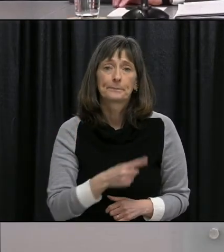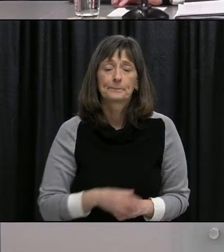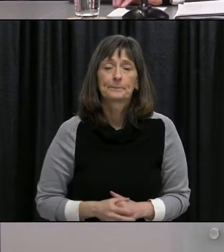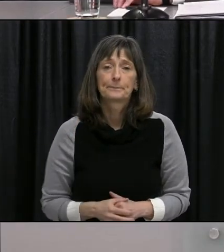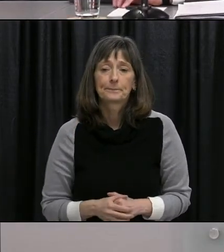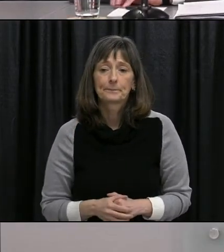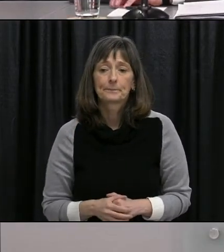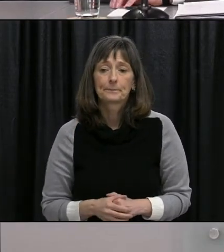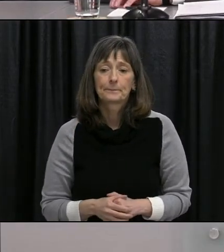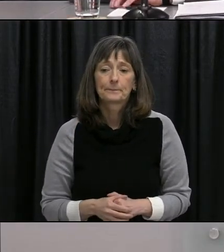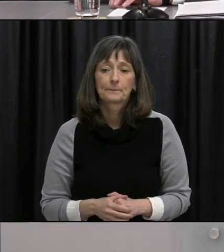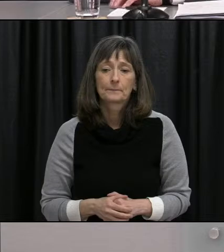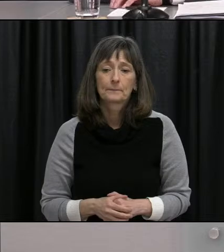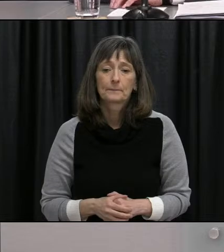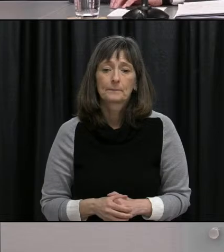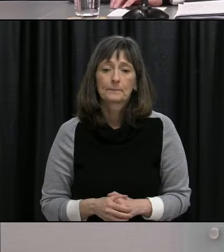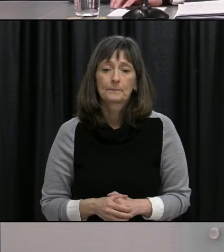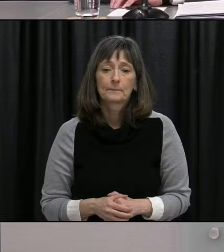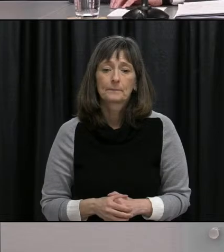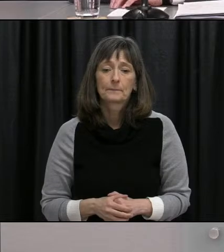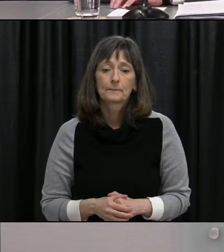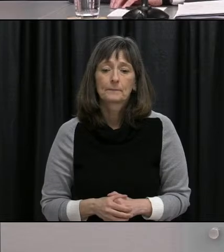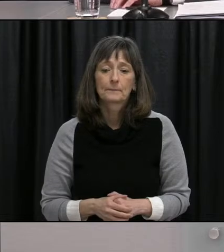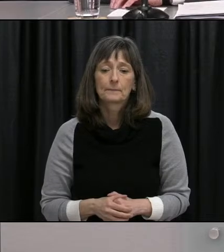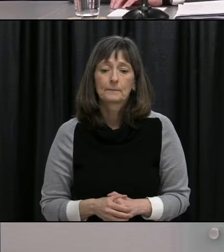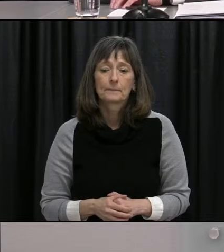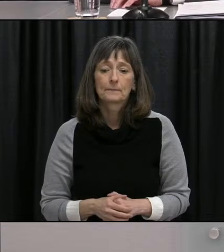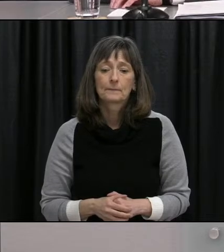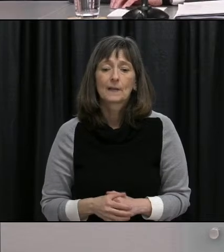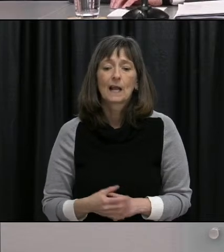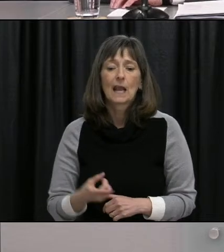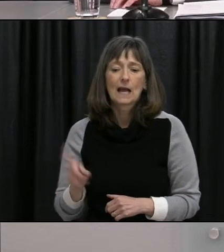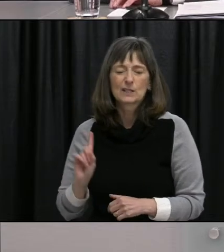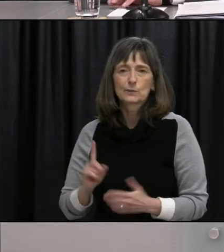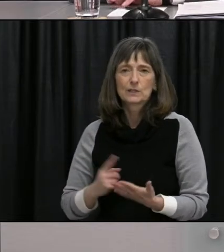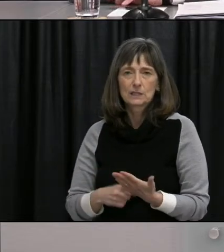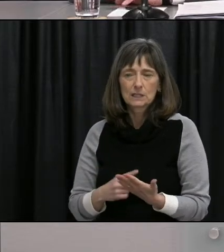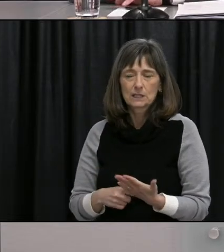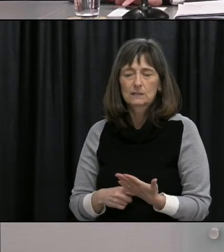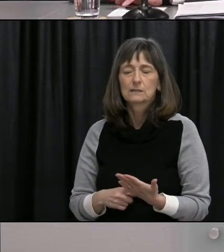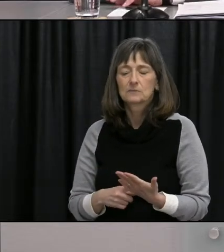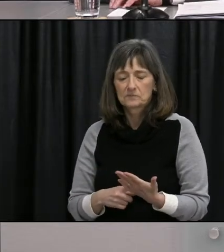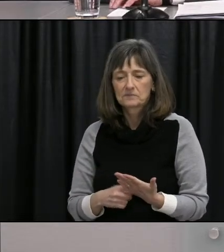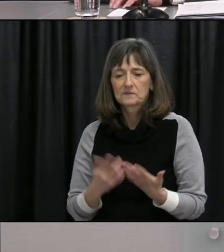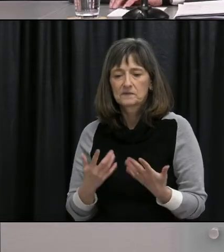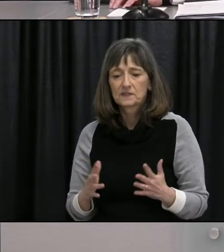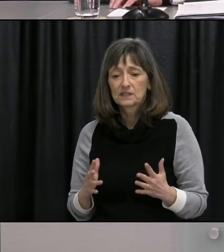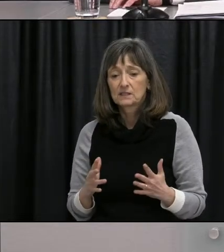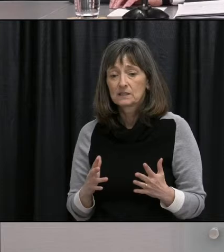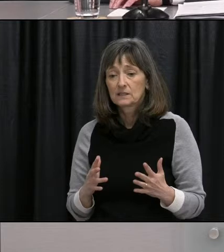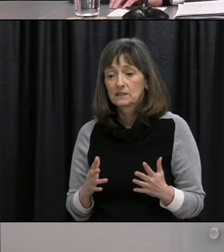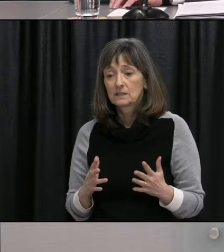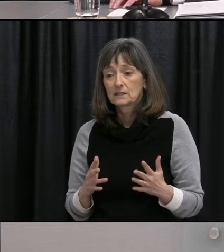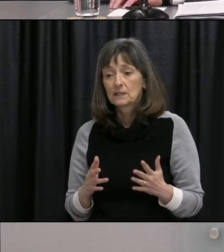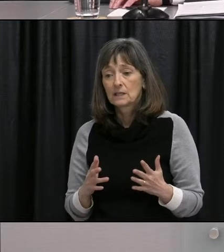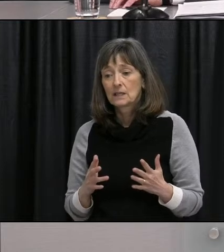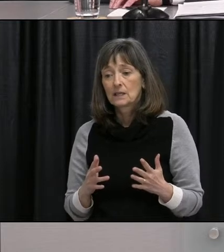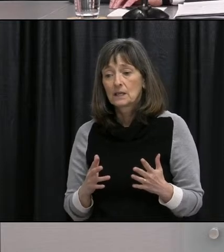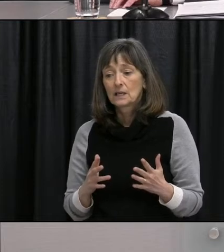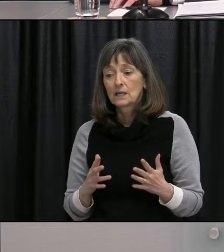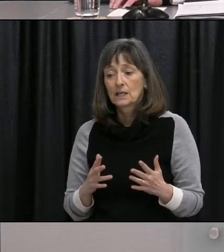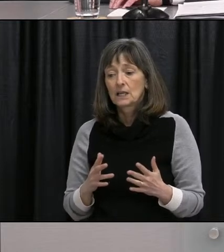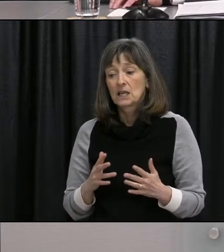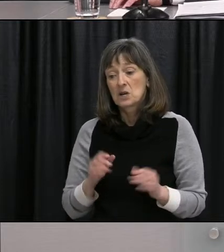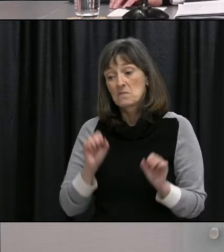ahead. I know we've talked about this earlier last week and a little bit before, but are we any closer to knowing the probability of an